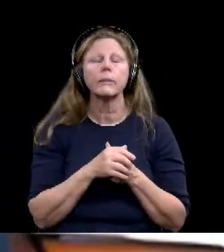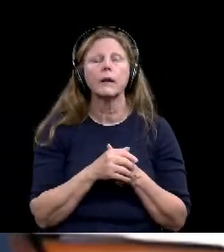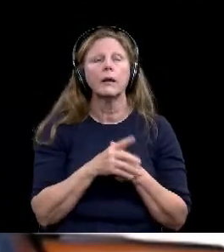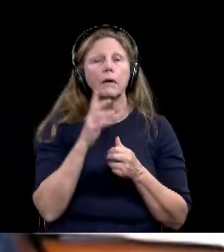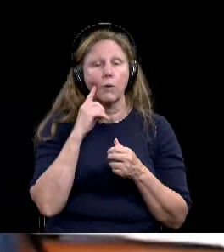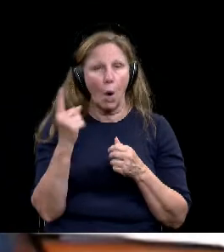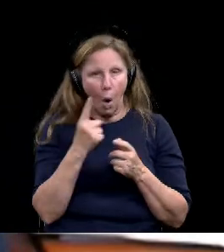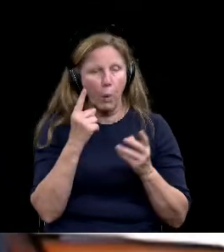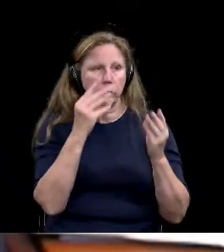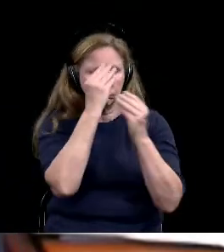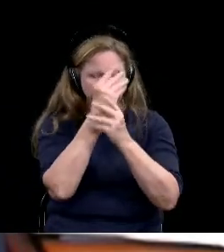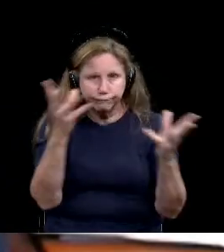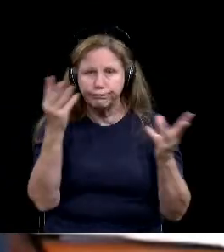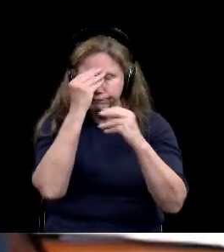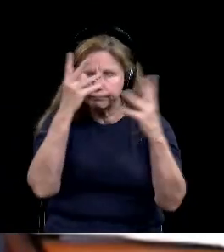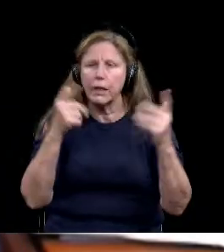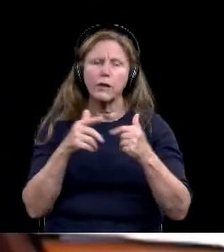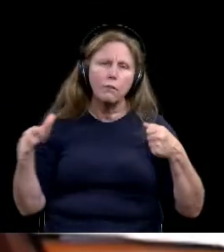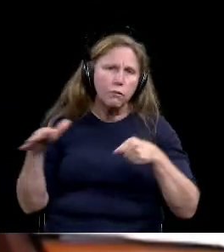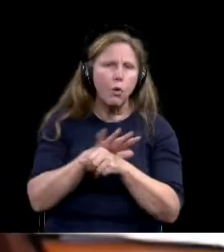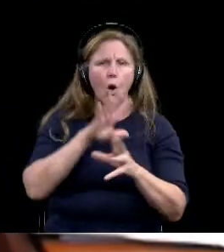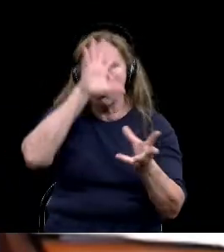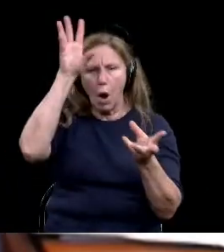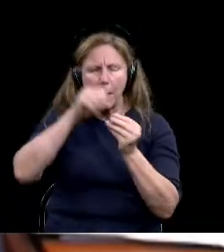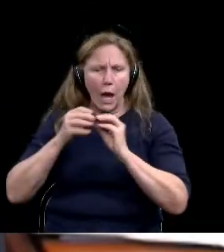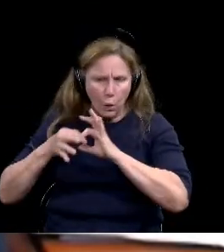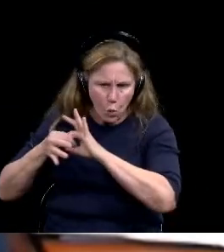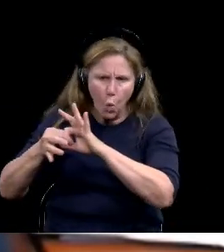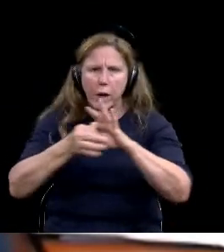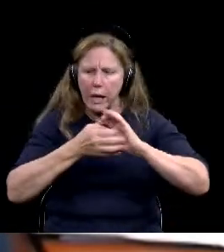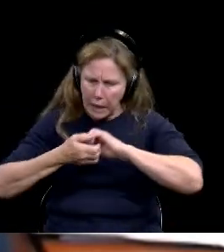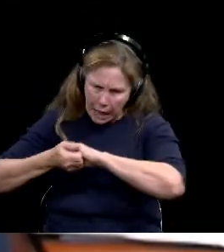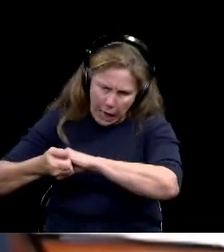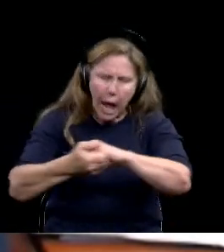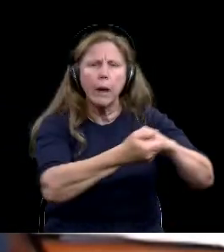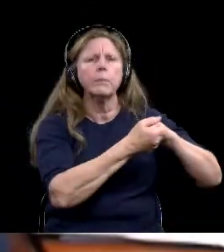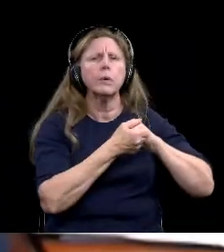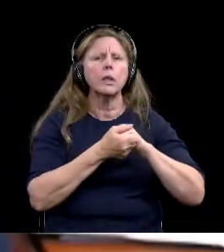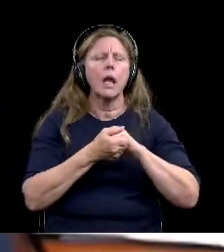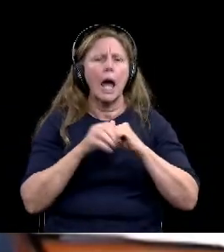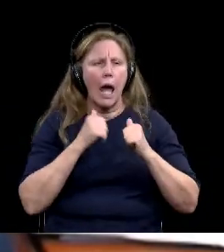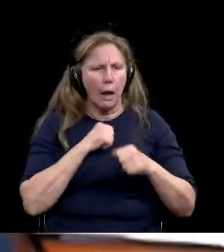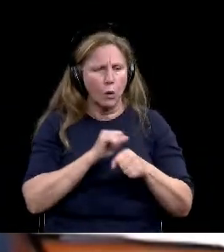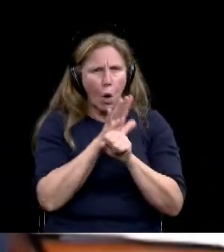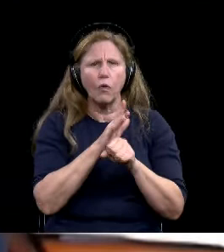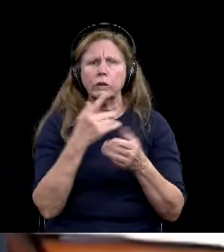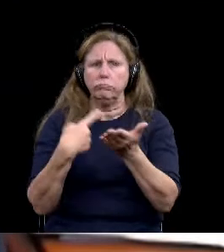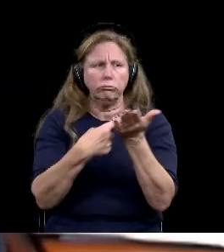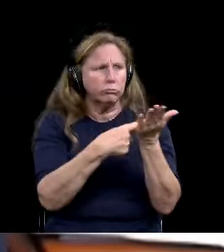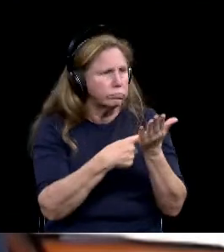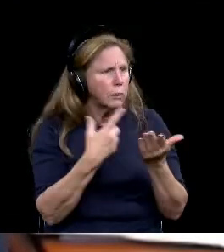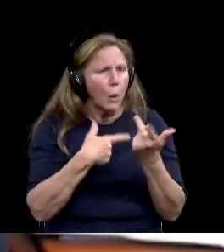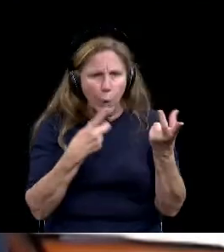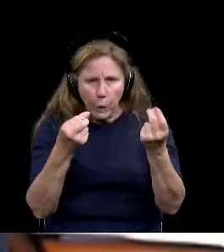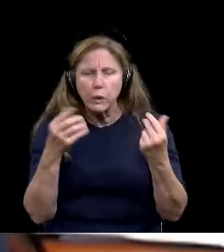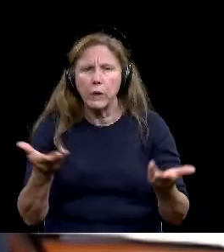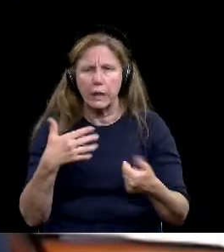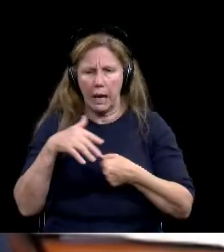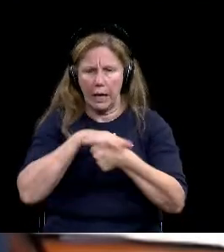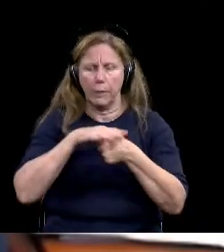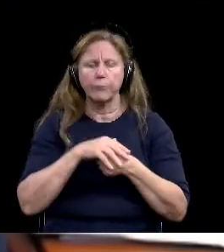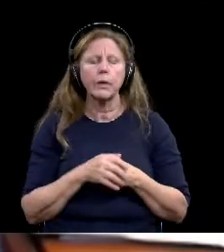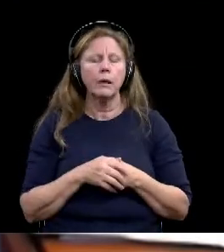pandemic. As Dr. Griggs just stated, we continue to be encouraged by the numbers we're seeing regarding